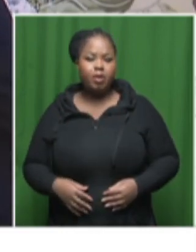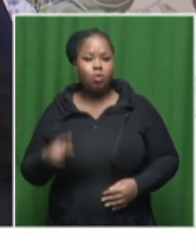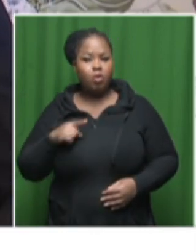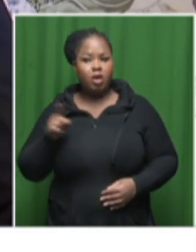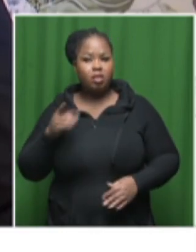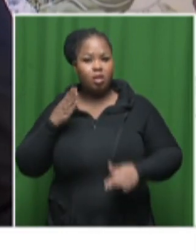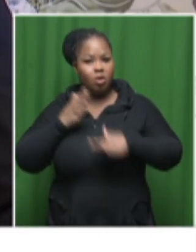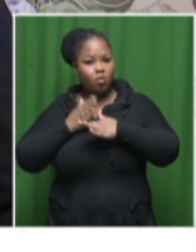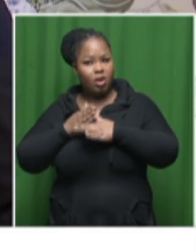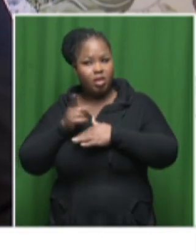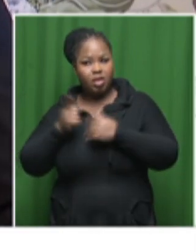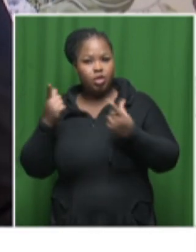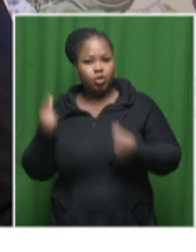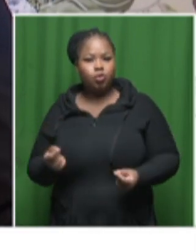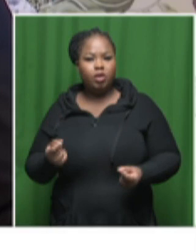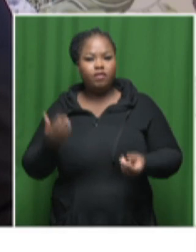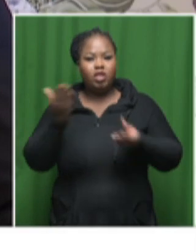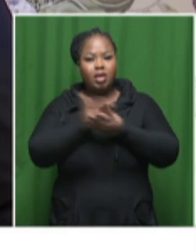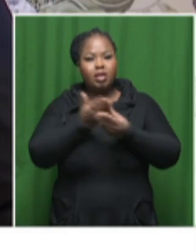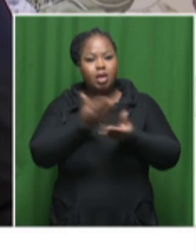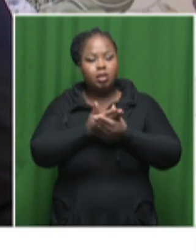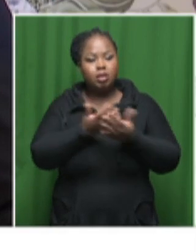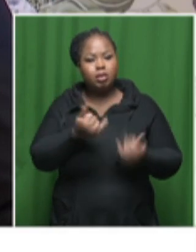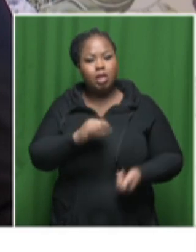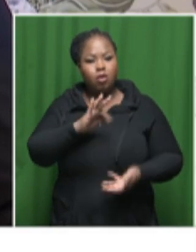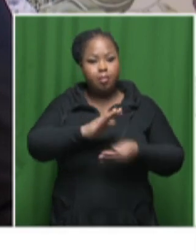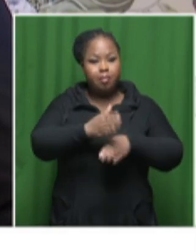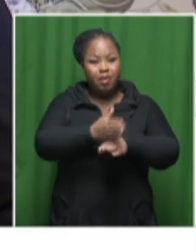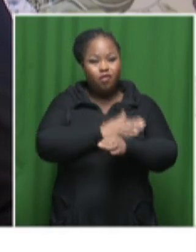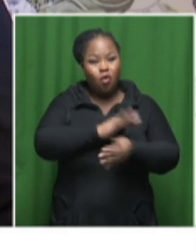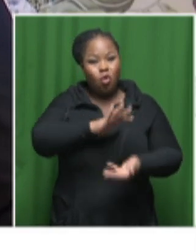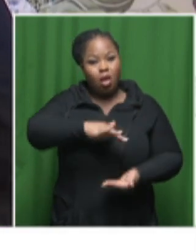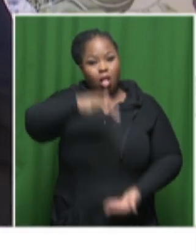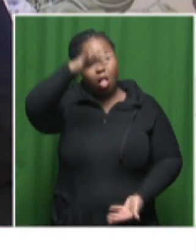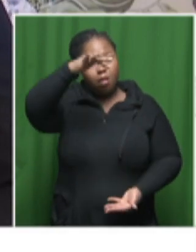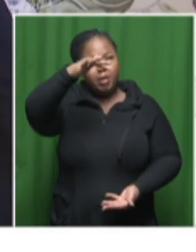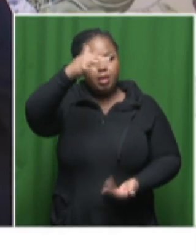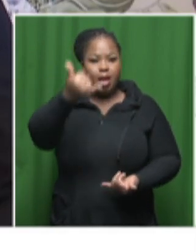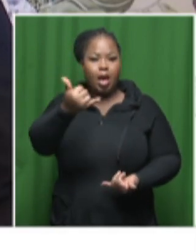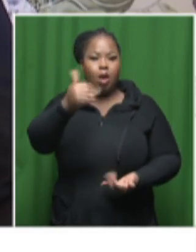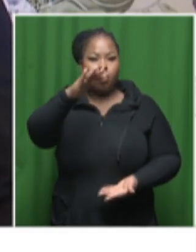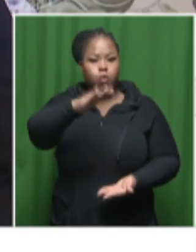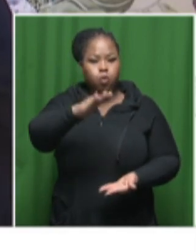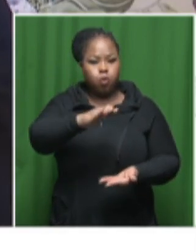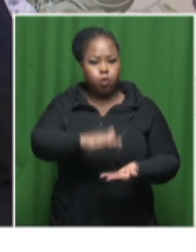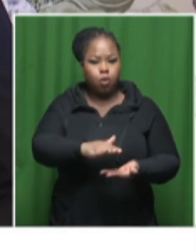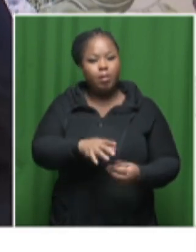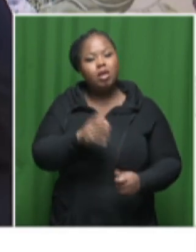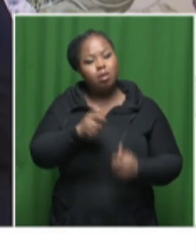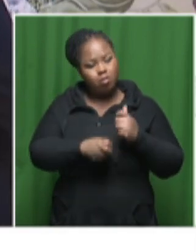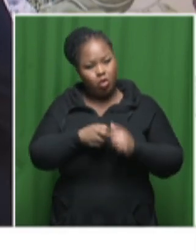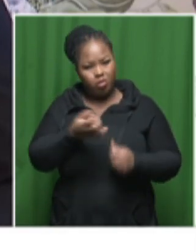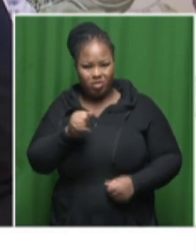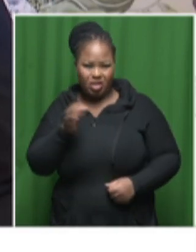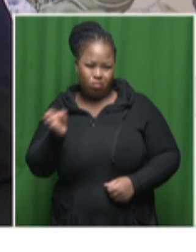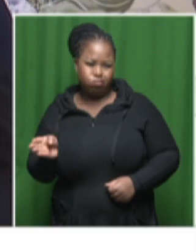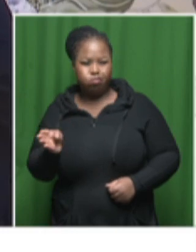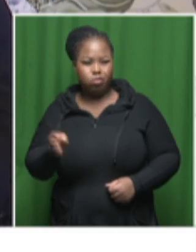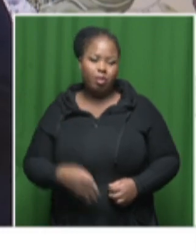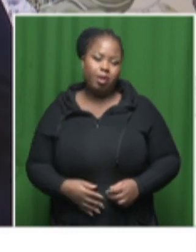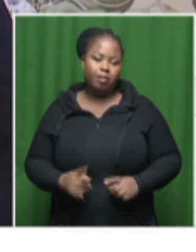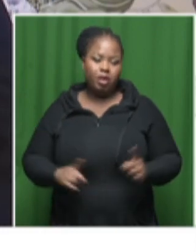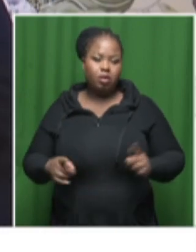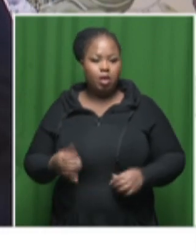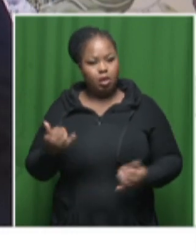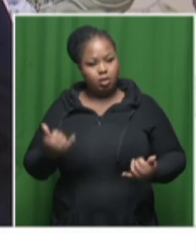doing and the processing of dockets. But that does not mean that the problem has gone away. The problem is still there, and we are continuing to engage